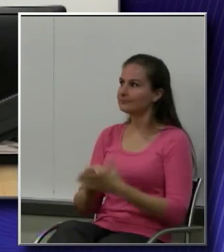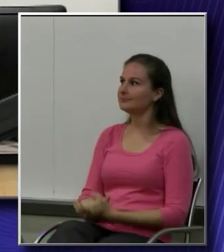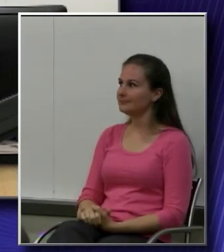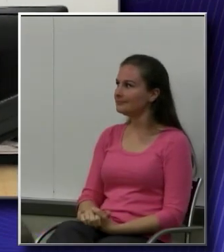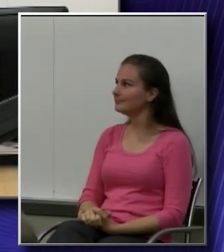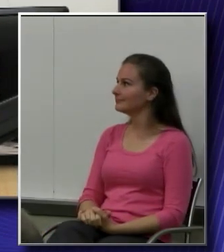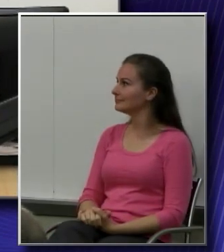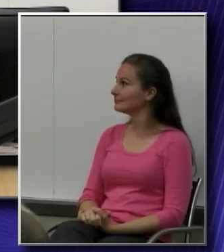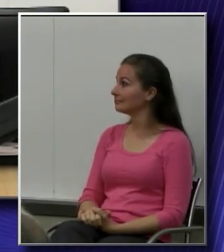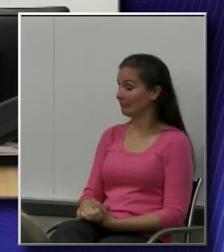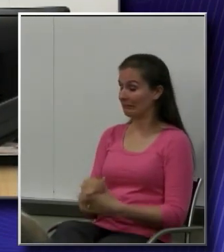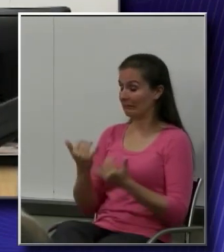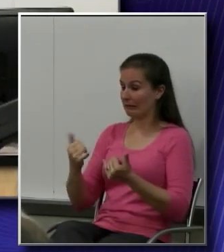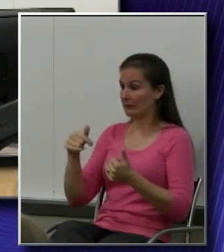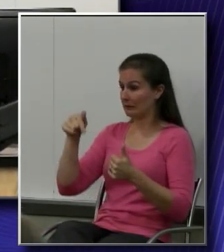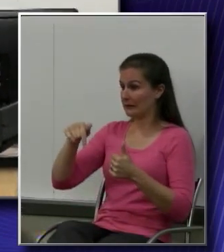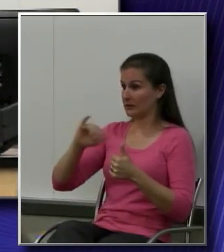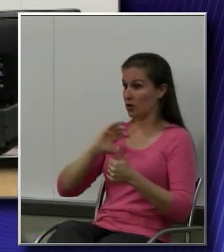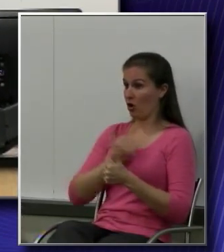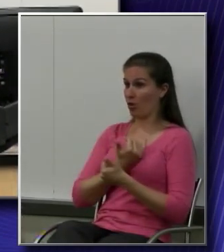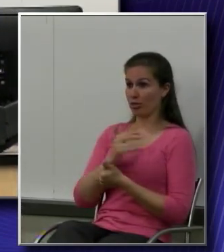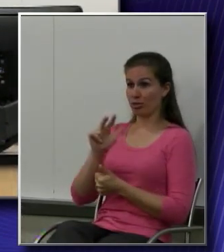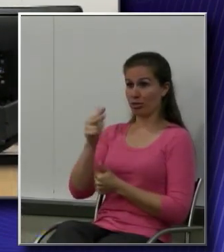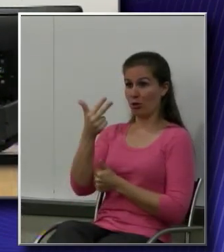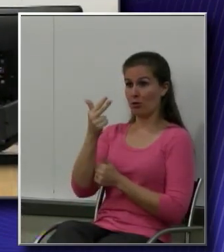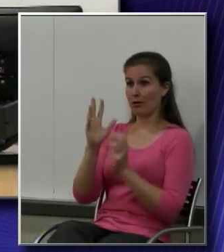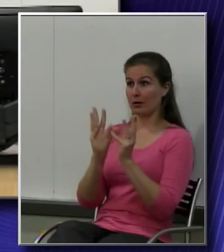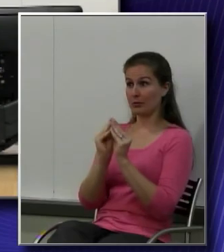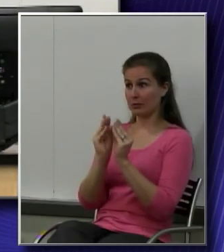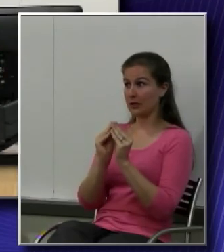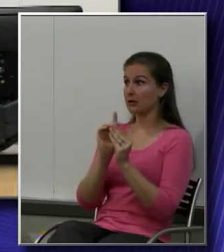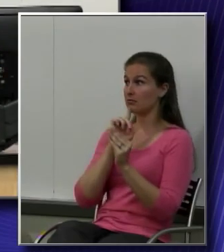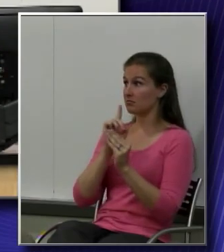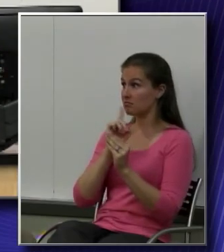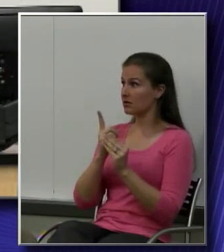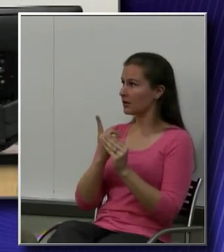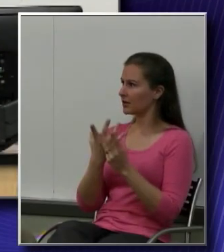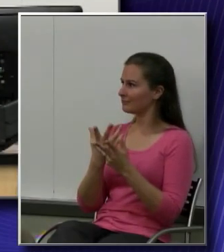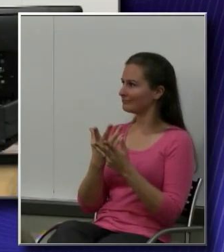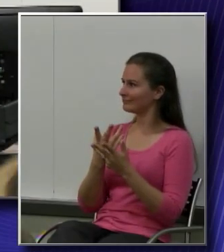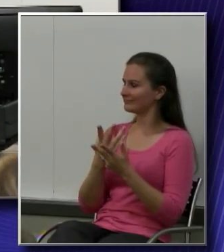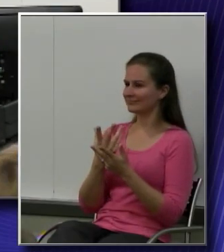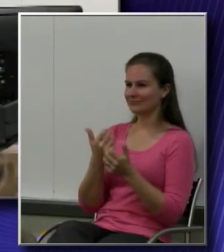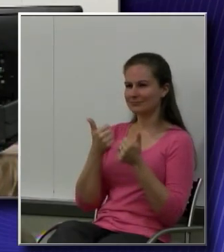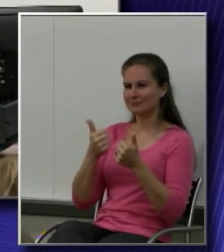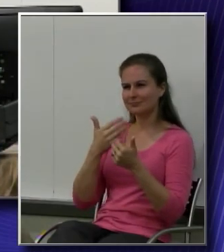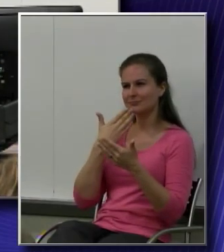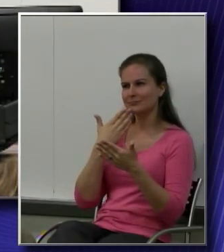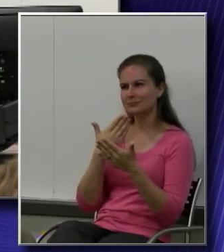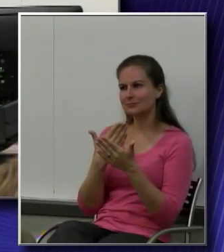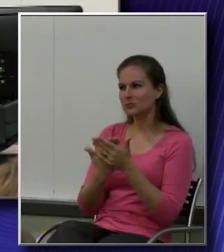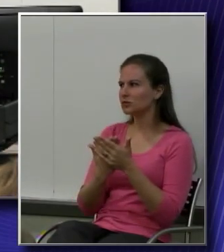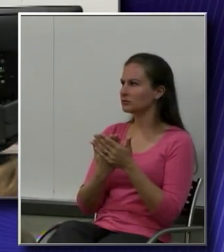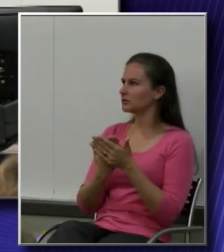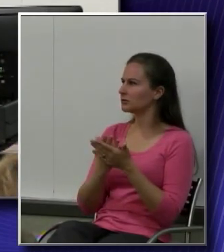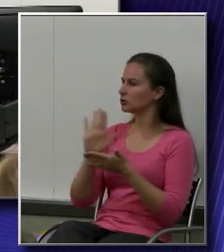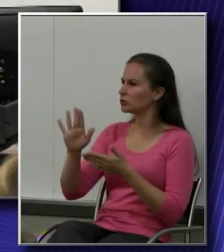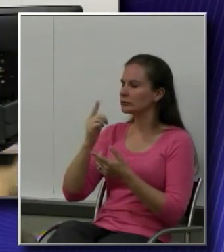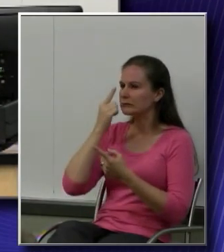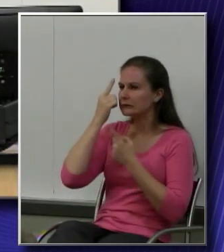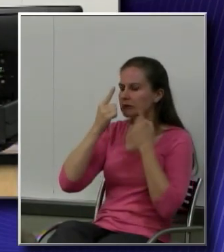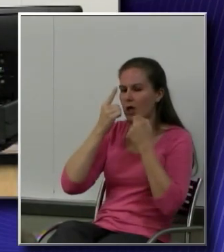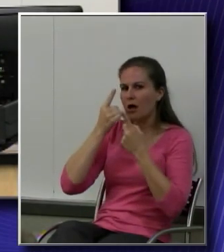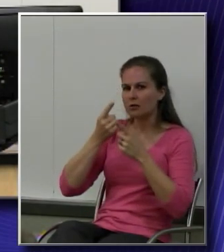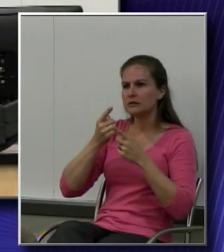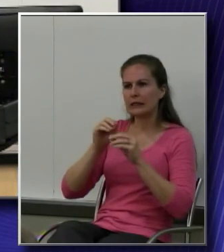I can tell you this is our third forum. This was really robust in terms of contributions of very thoughtful input